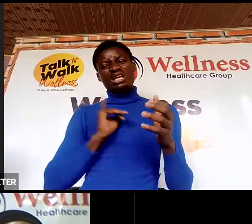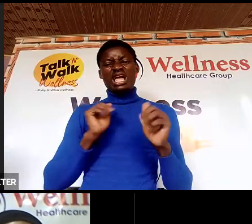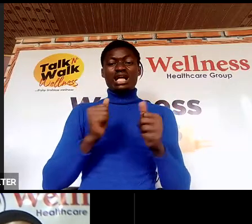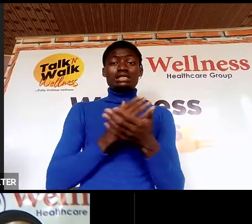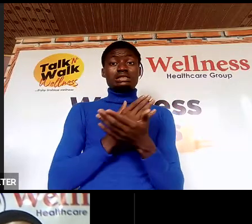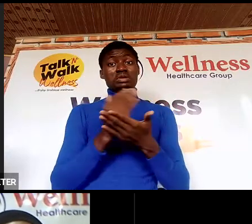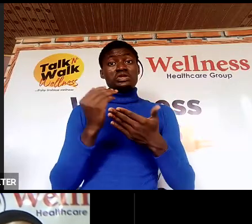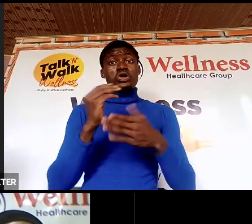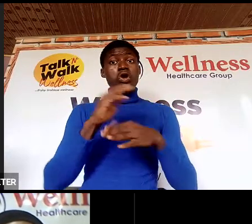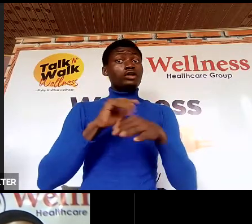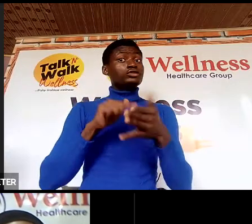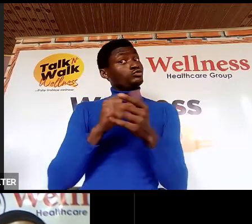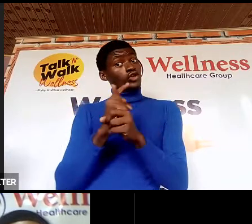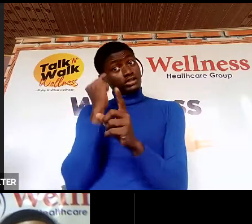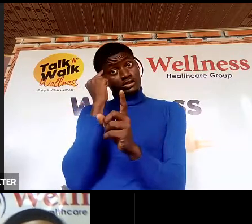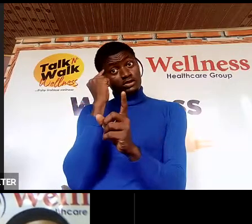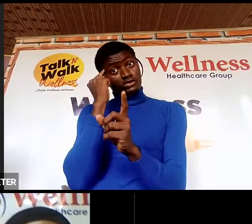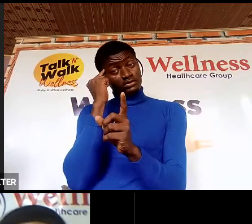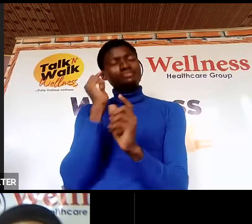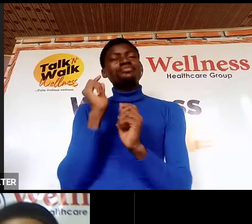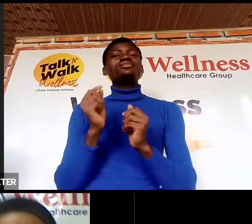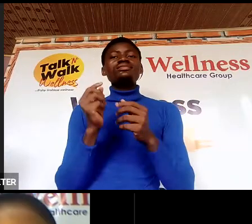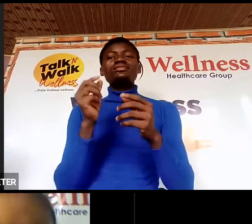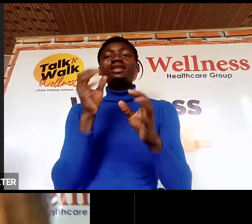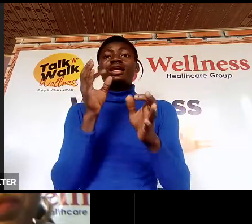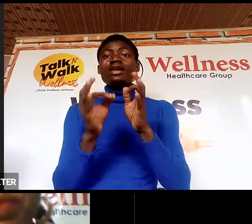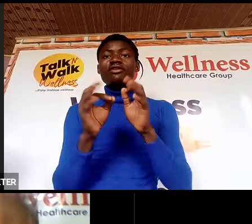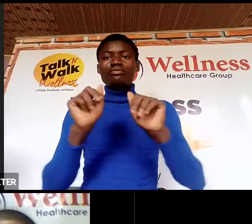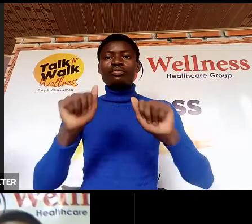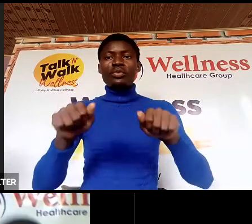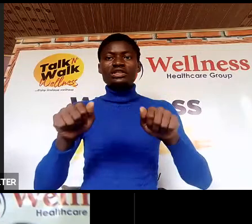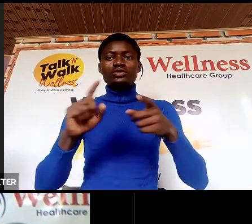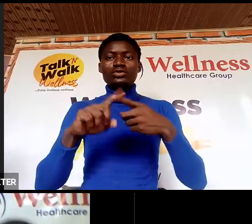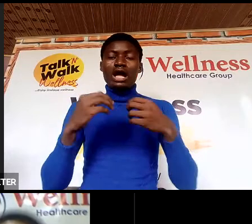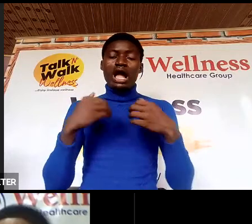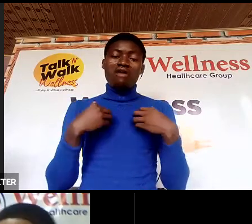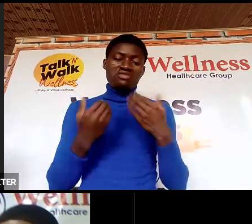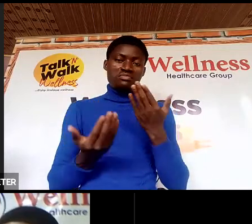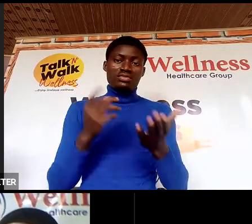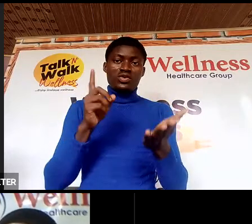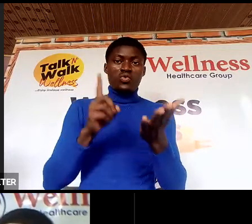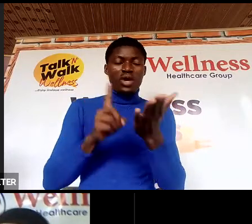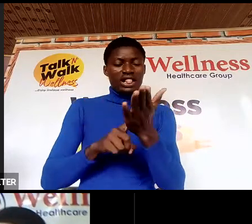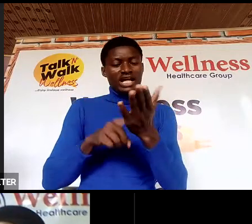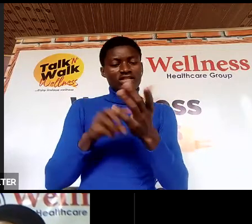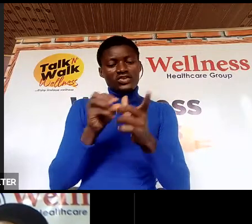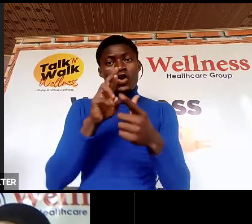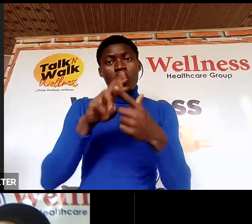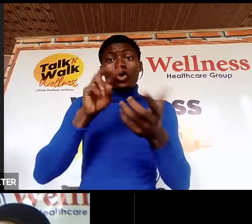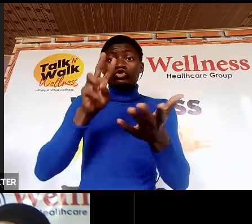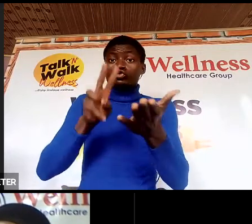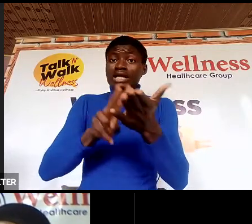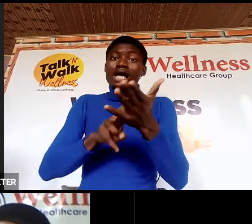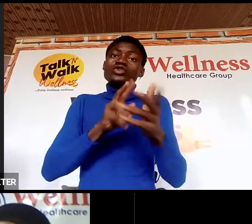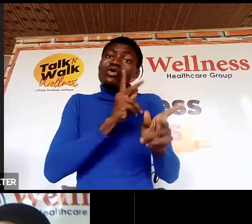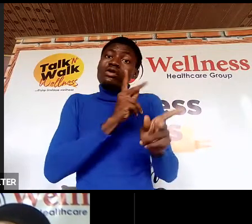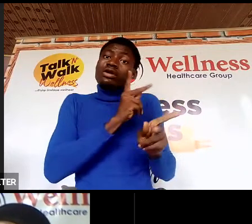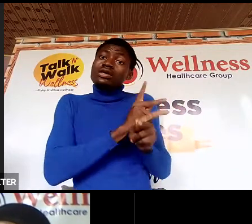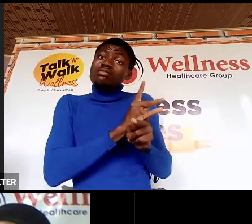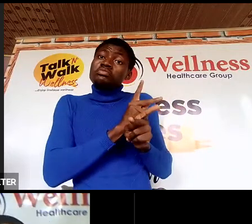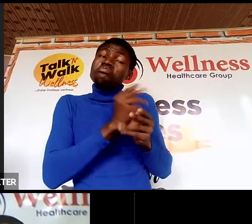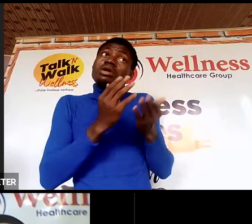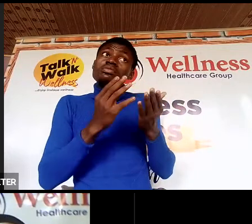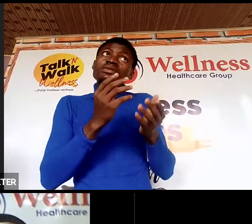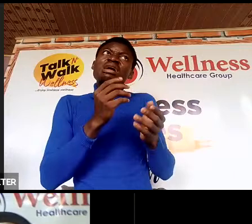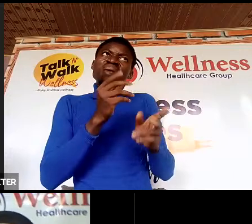have 1,000 naira or 2,000 naira to put in an emergency fund for a later day, let me try and put that aside. So it's